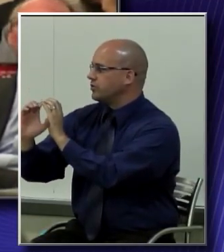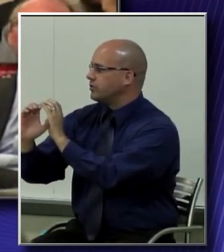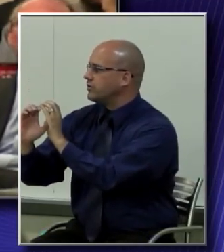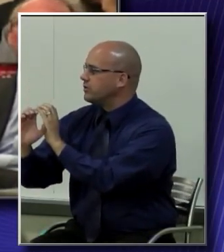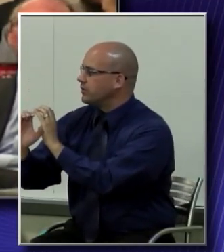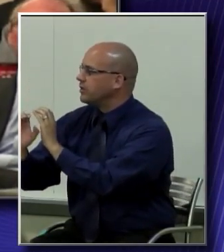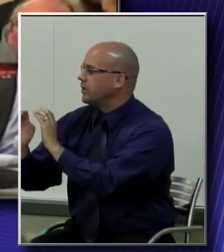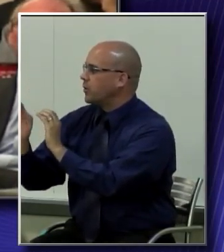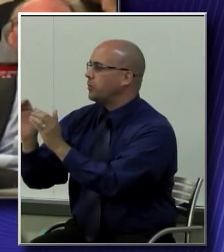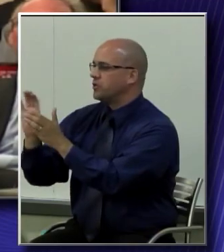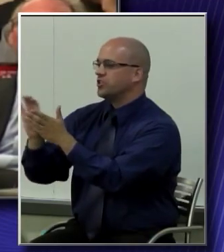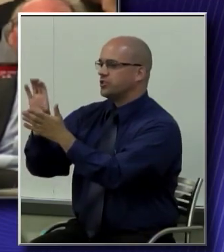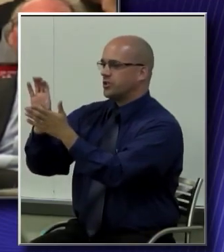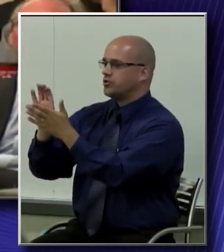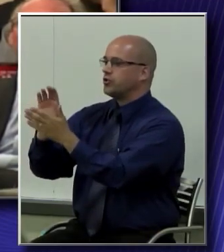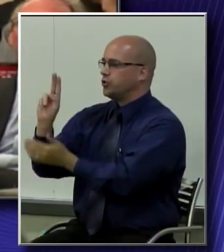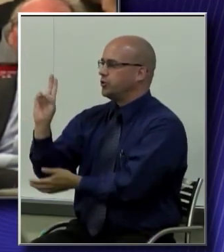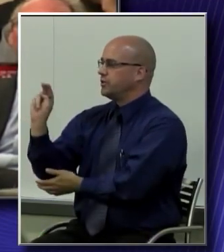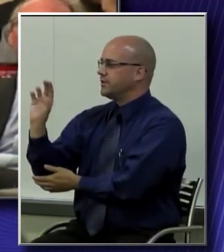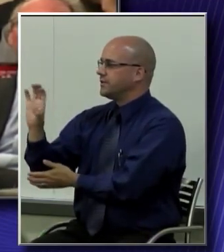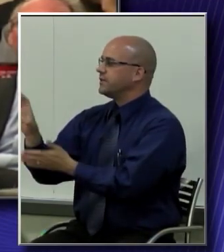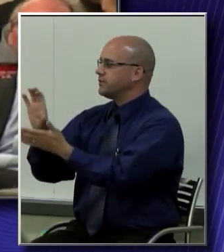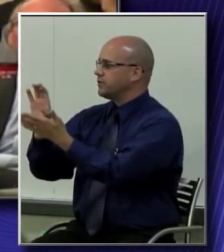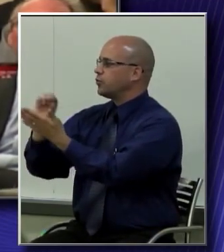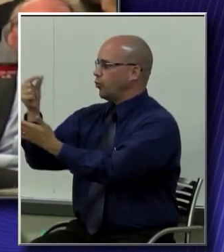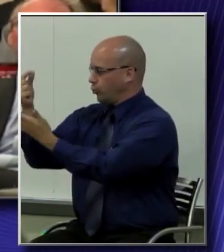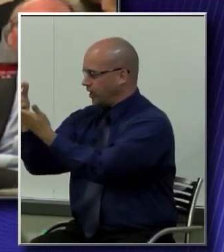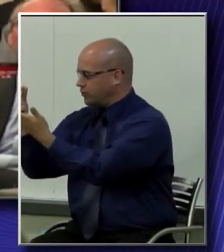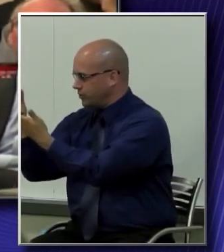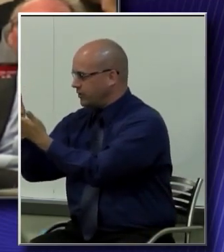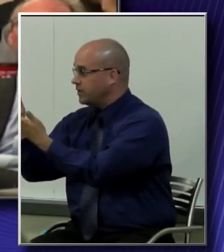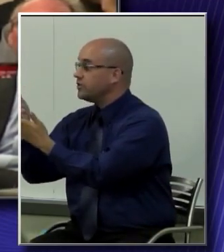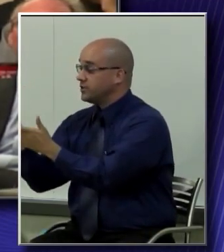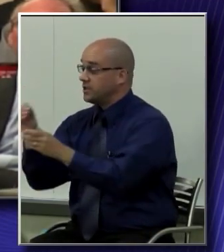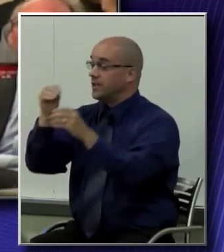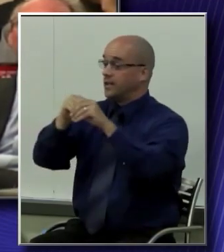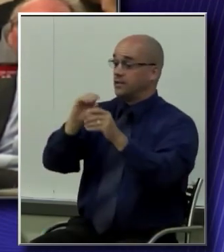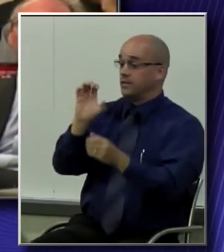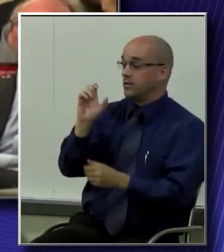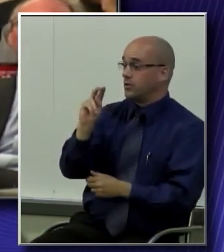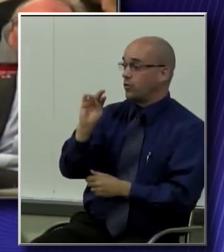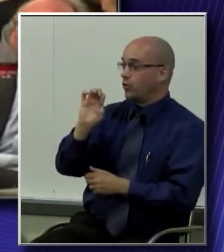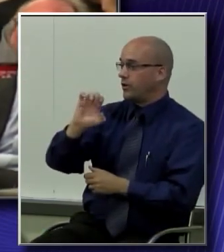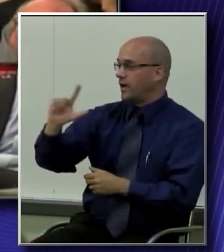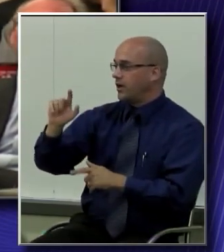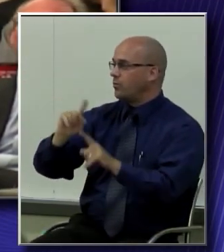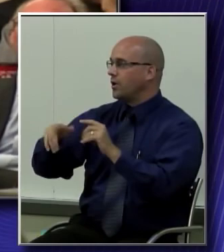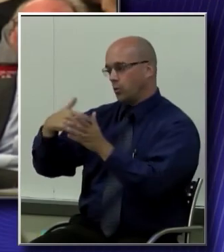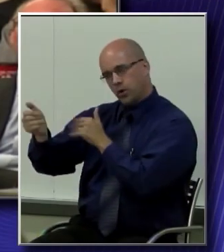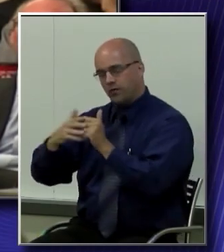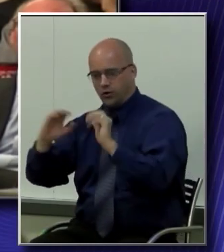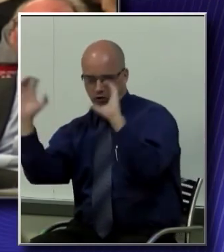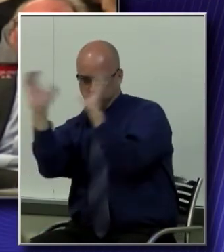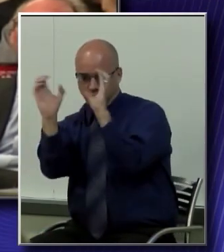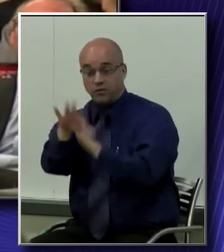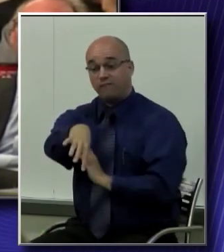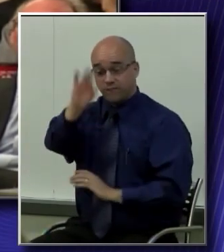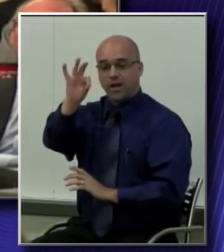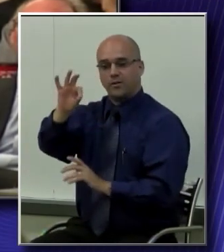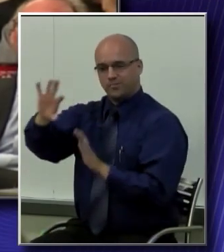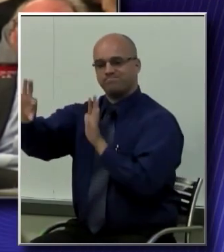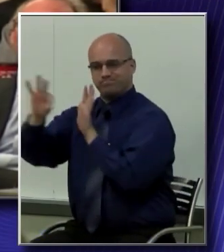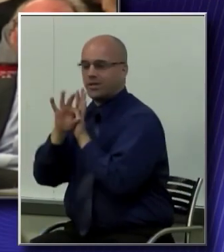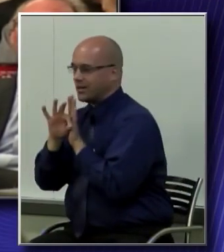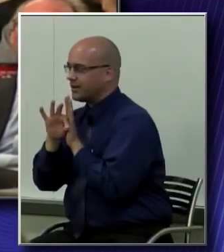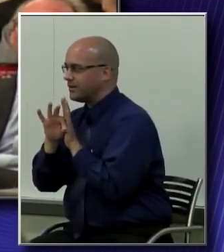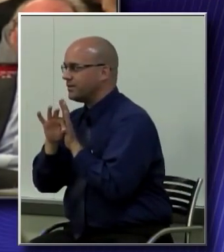Central graduate, who was at Cornell, but they went after her. And if you don't want to go to Florida, you